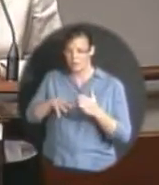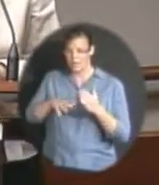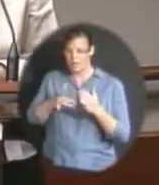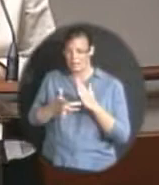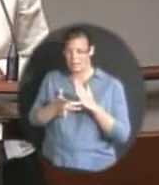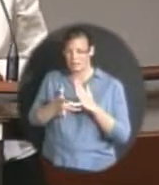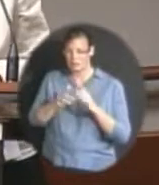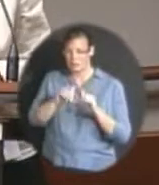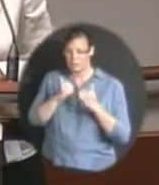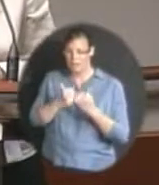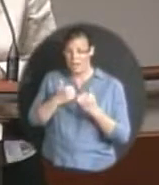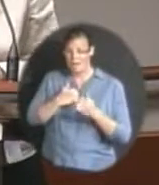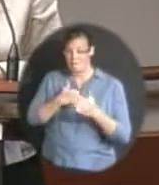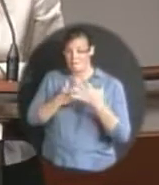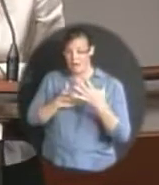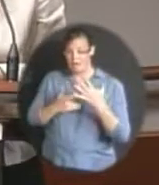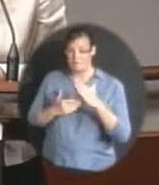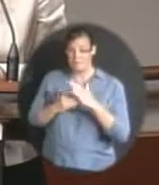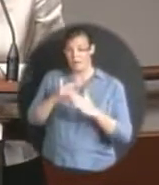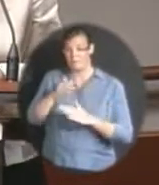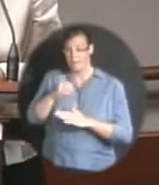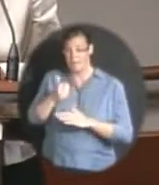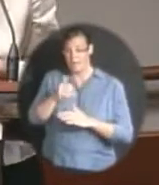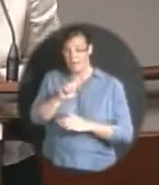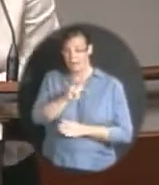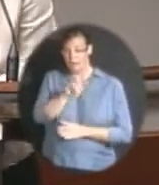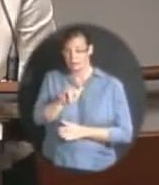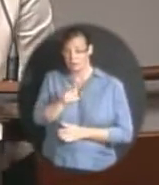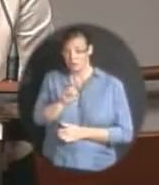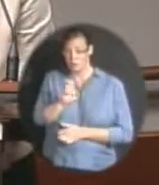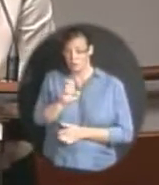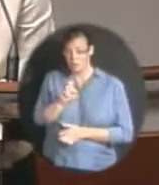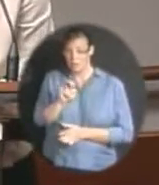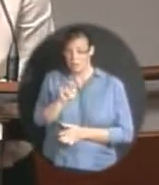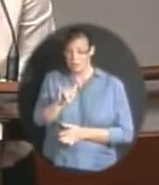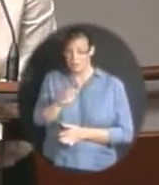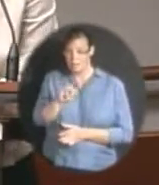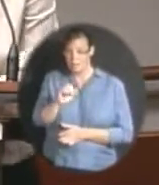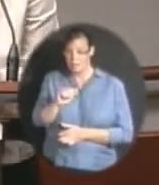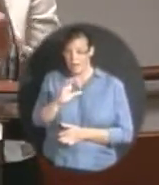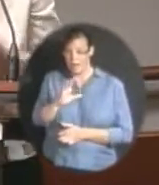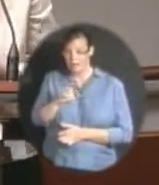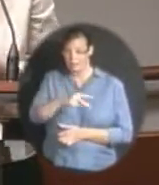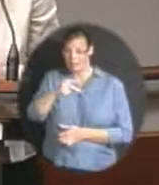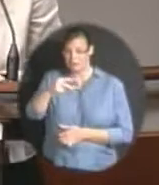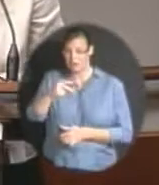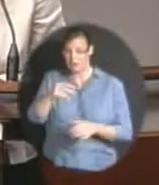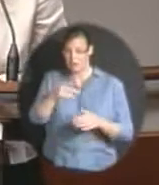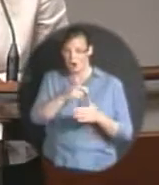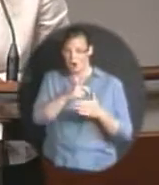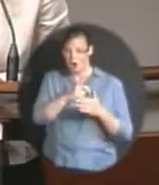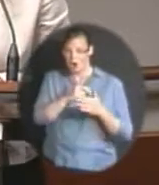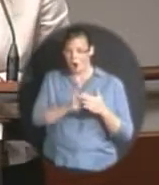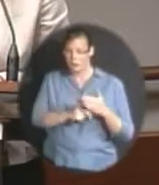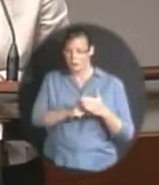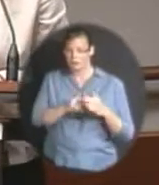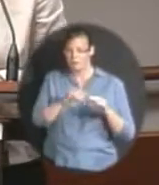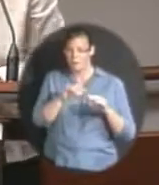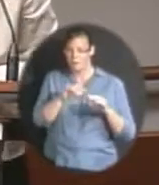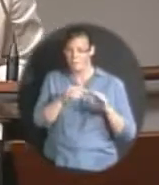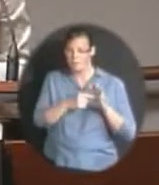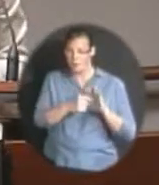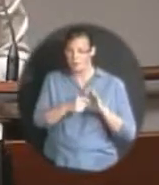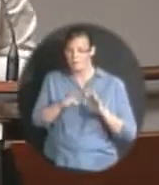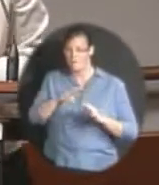and had 5 top 10 finishers. Ashley Foster, Brittany Suxendow, and Mac Wendling placed 2nd in architectural model, 4th in